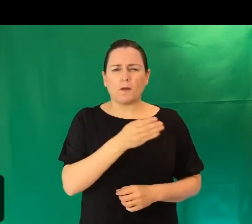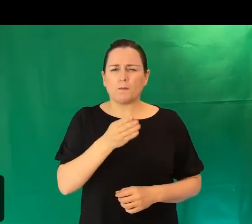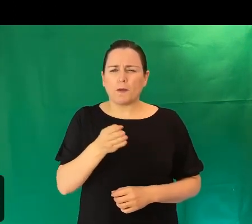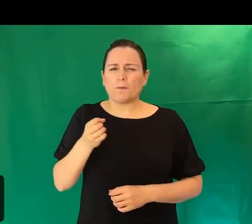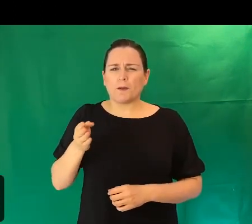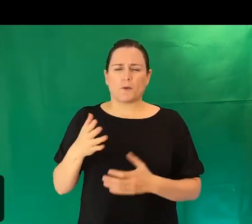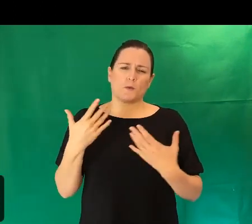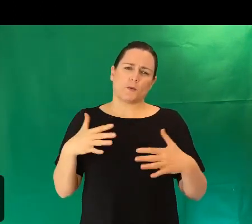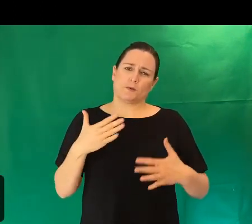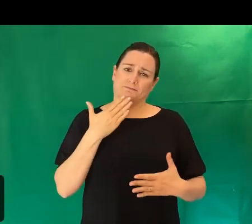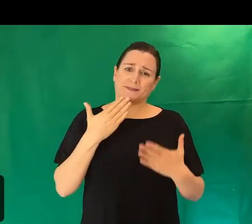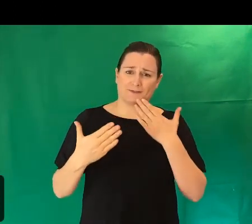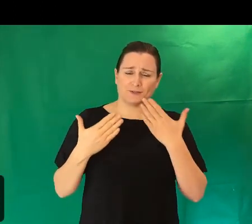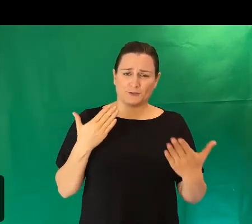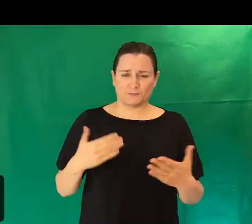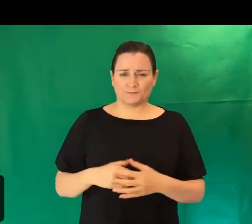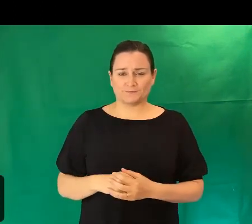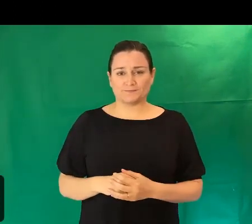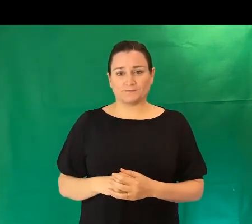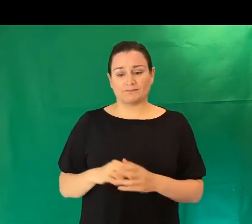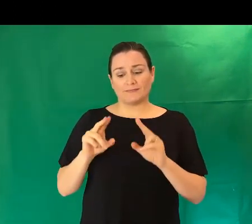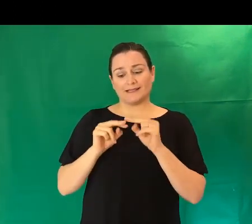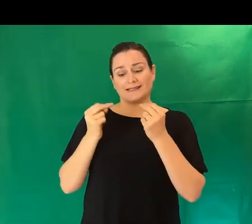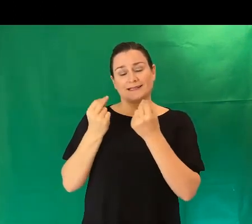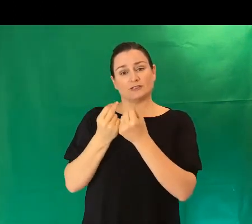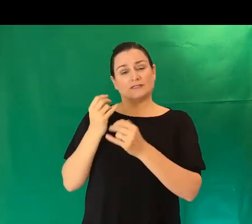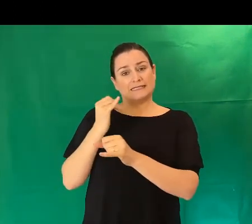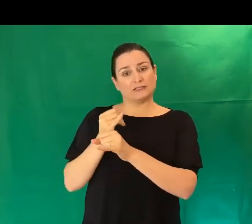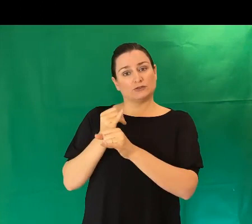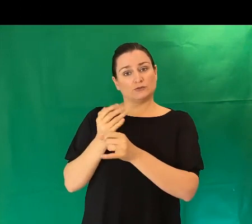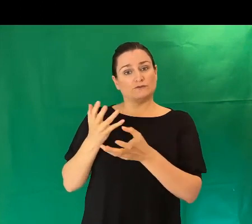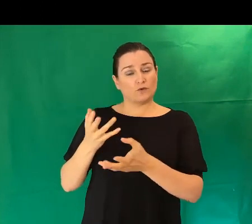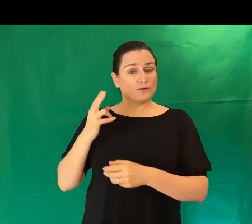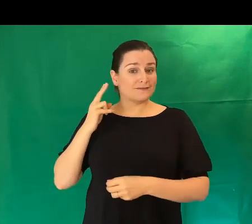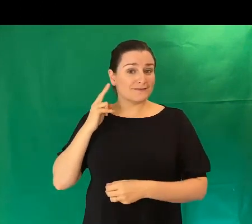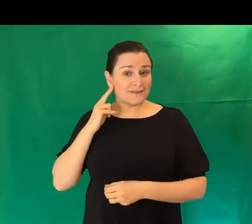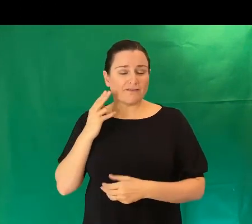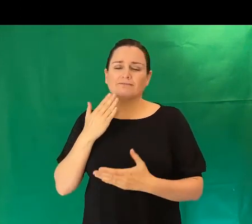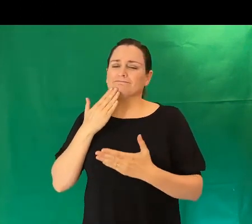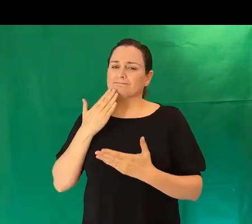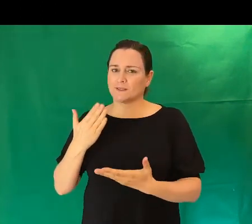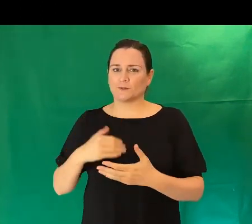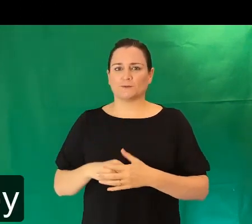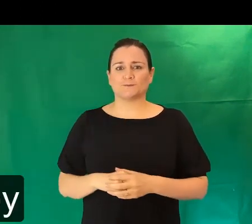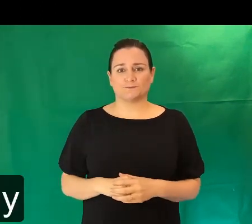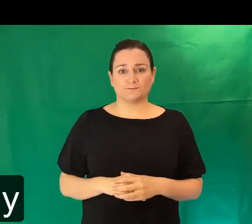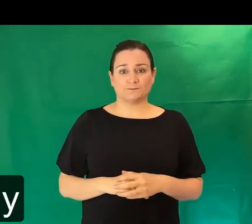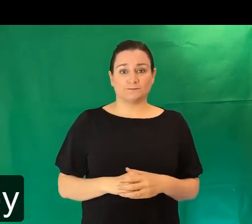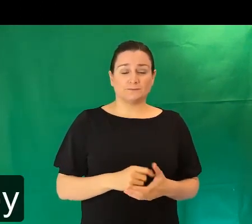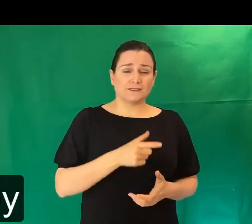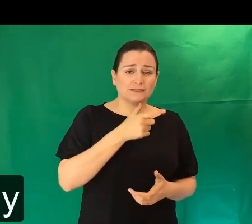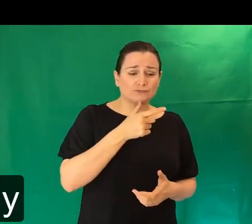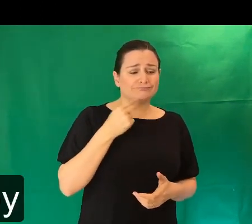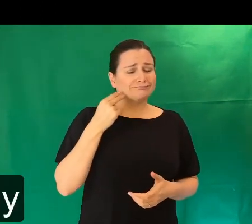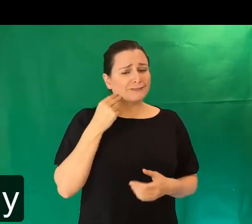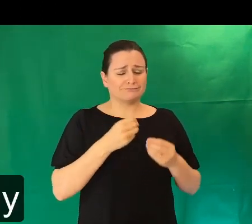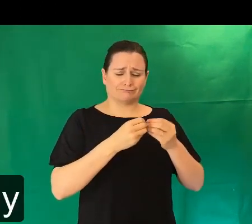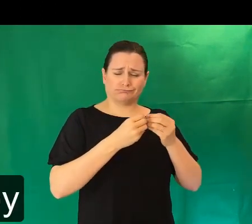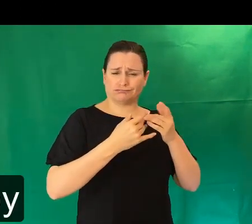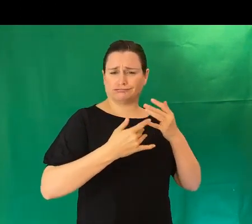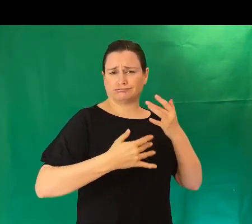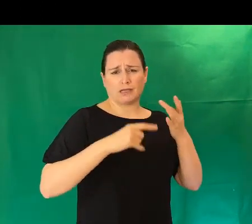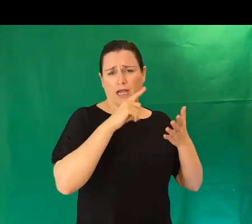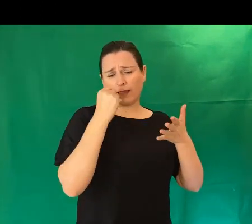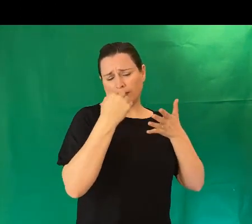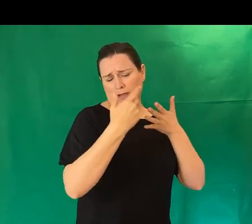the National Institute for the Deaf. Many deaf informants and colleagues, far too many to